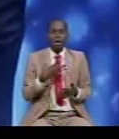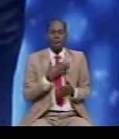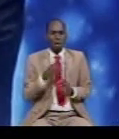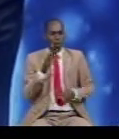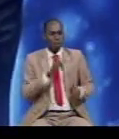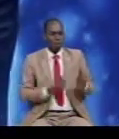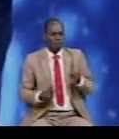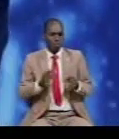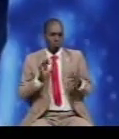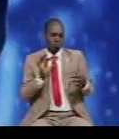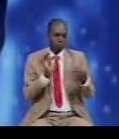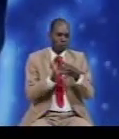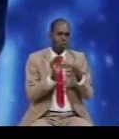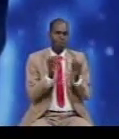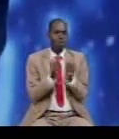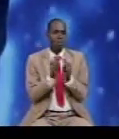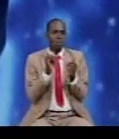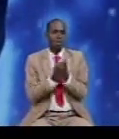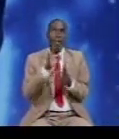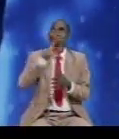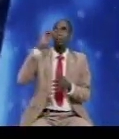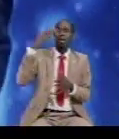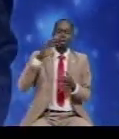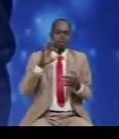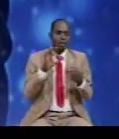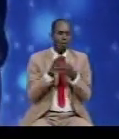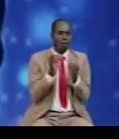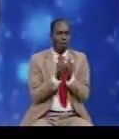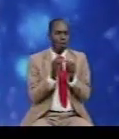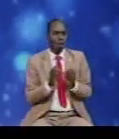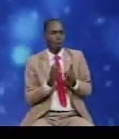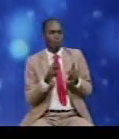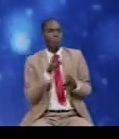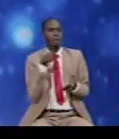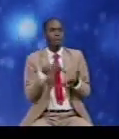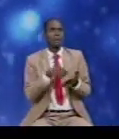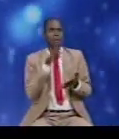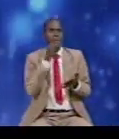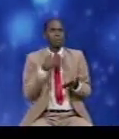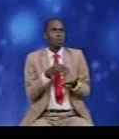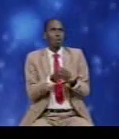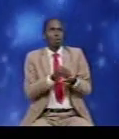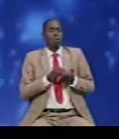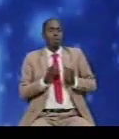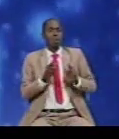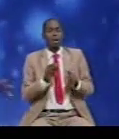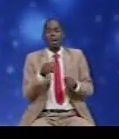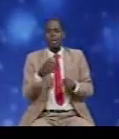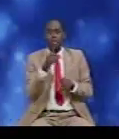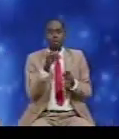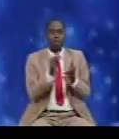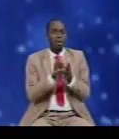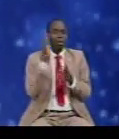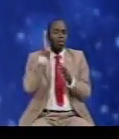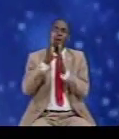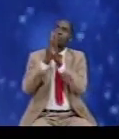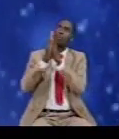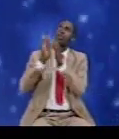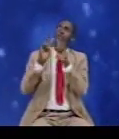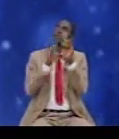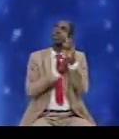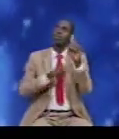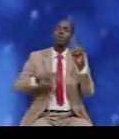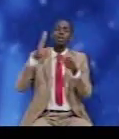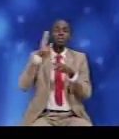and they link up with the opportunity. This is my chance, and whosoever shall call on the name of the Lord shall be